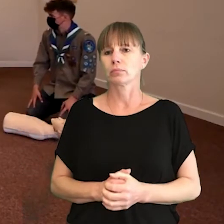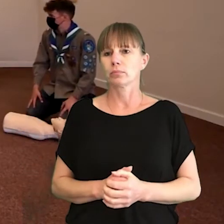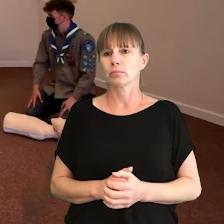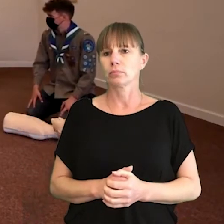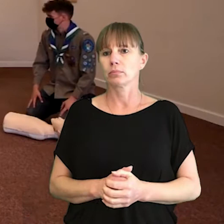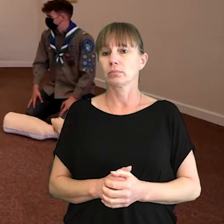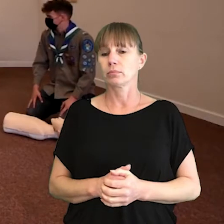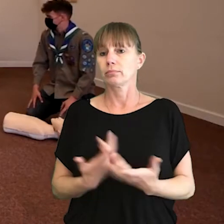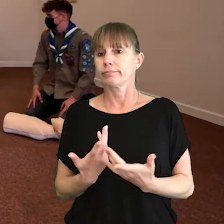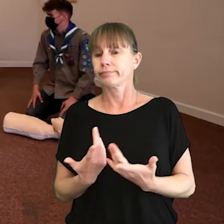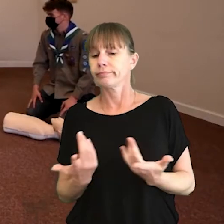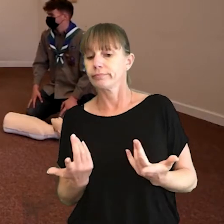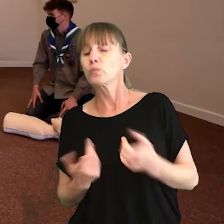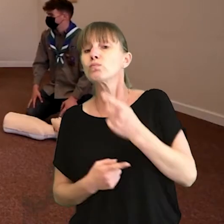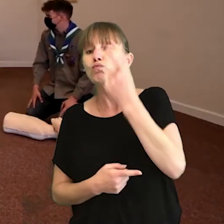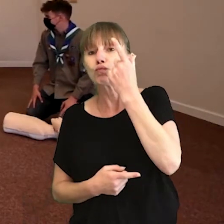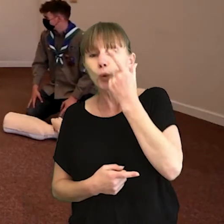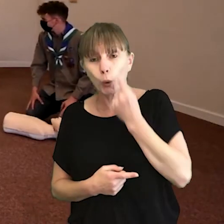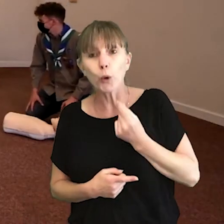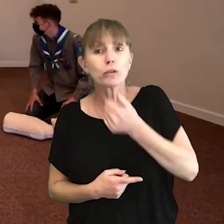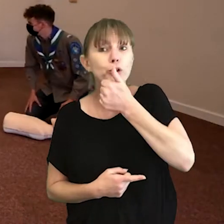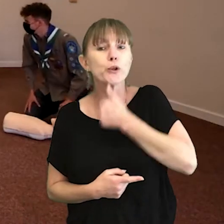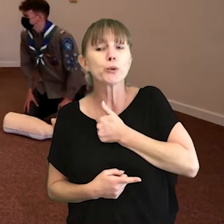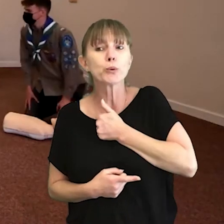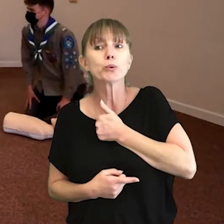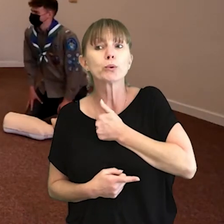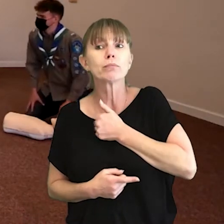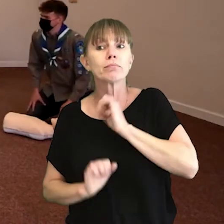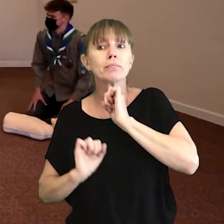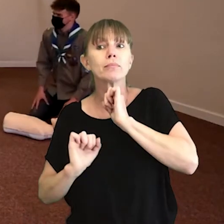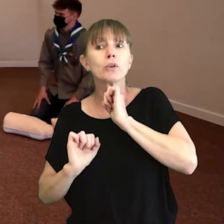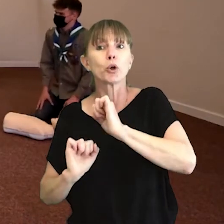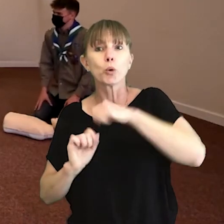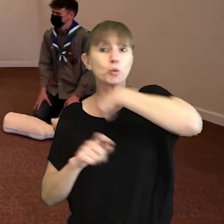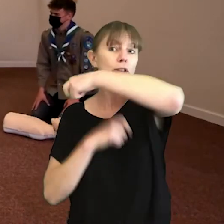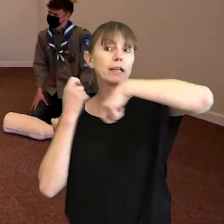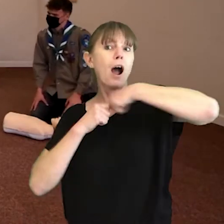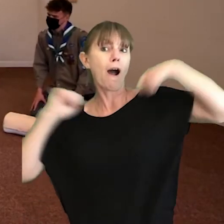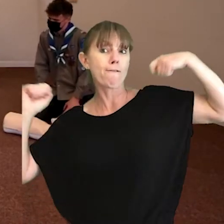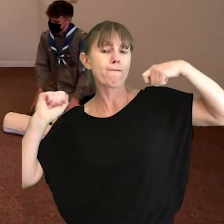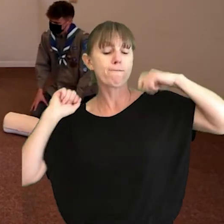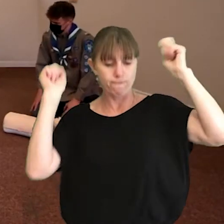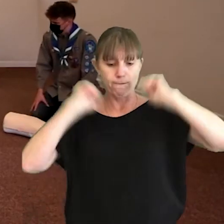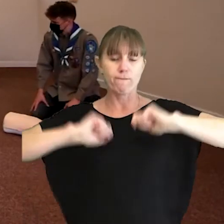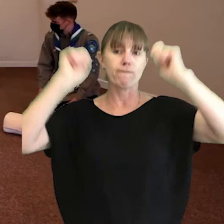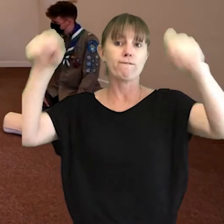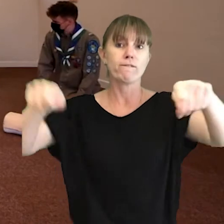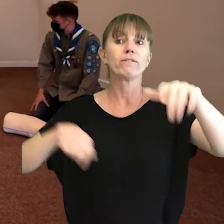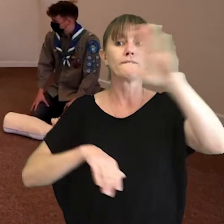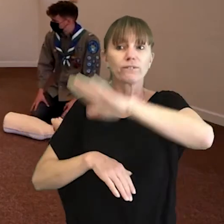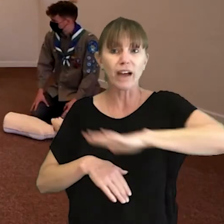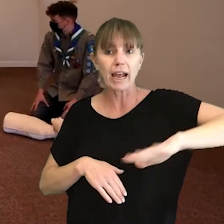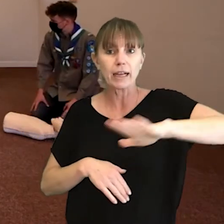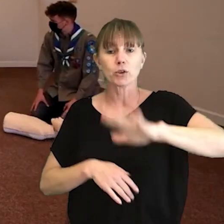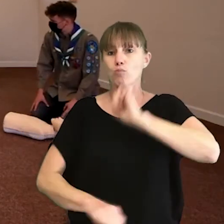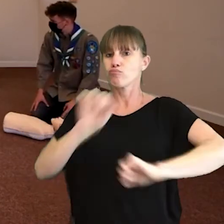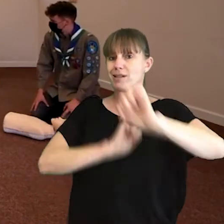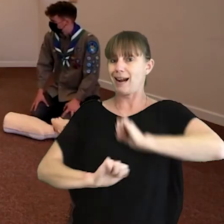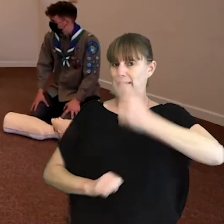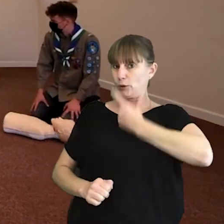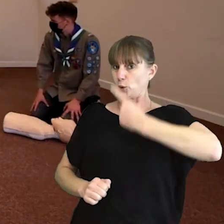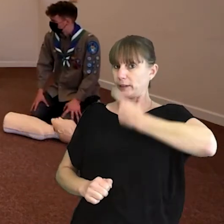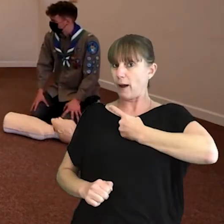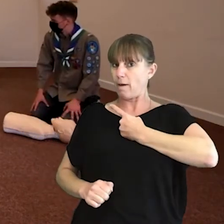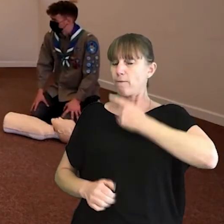A piece of clothing or something. You could actually use your scarves to put over their face so that we are protecting